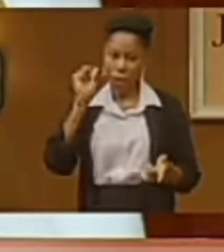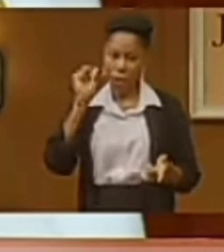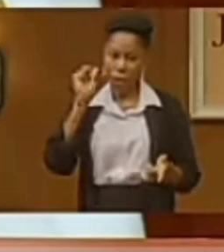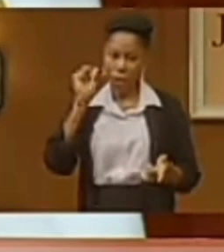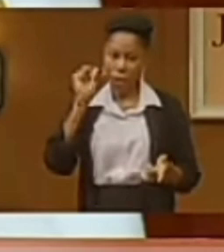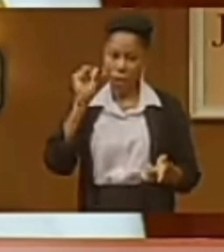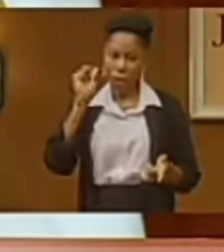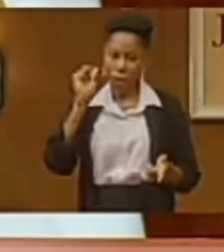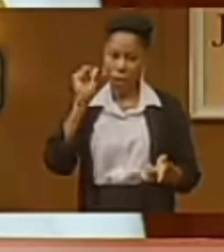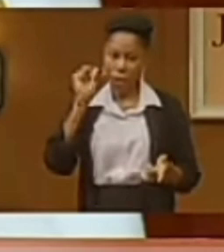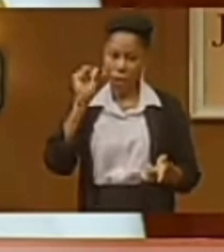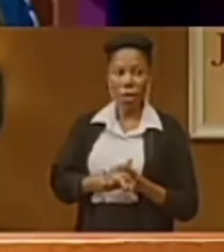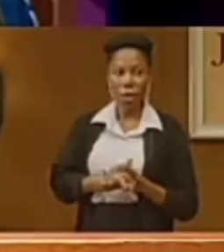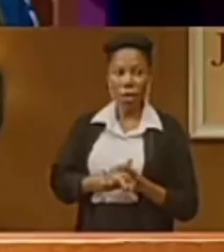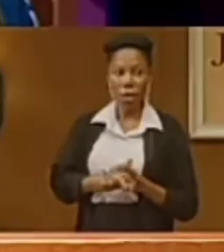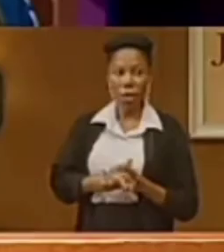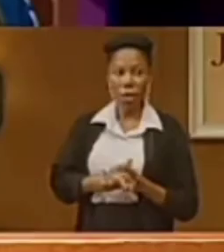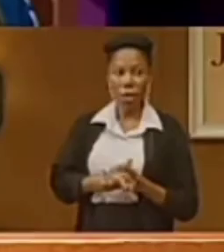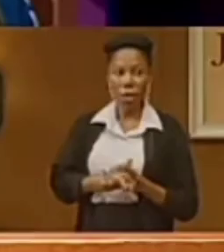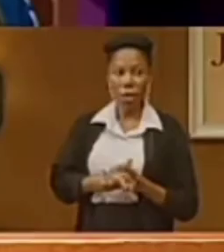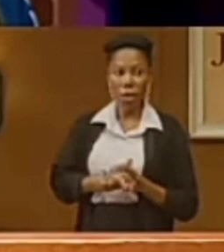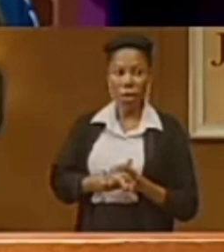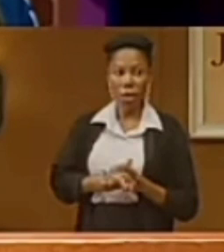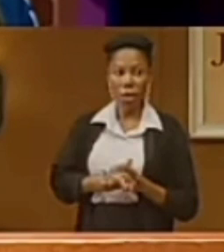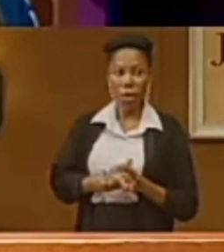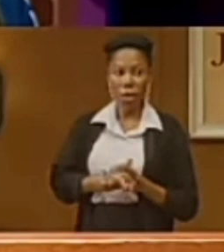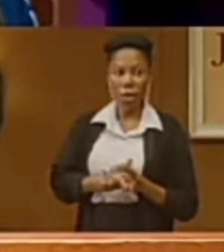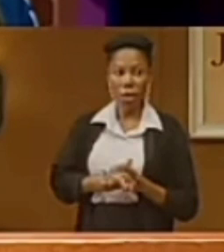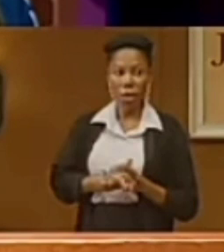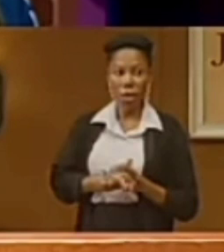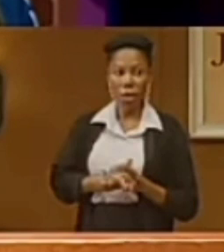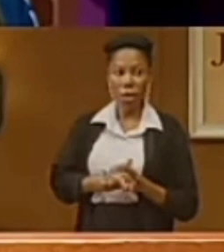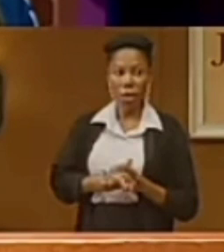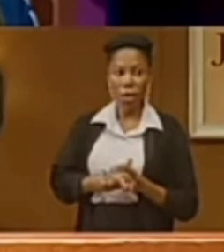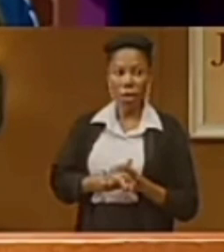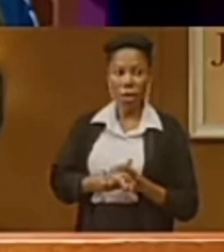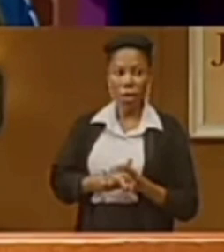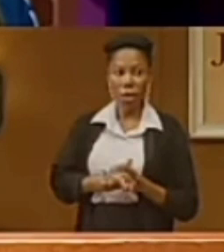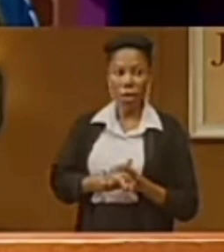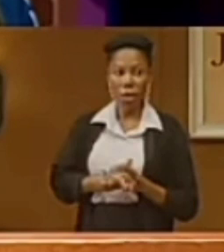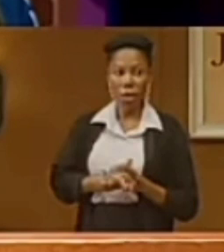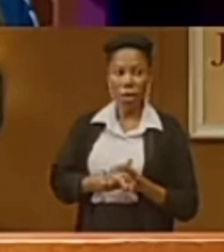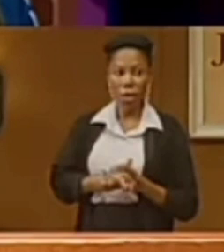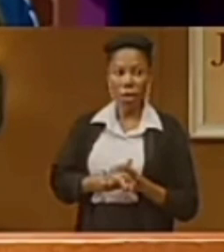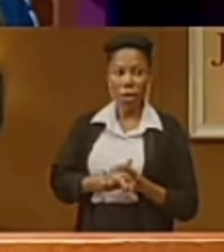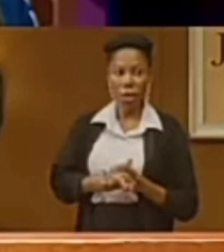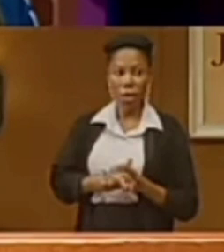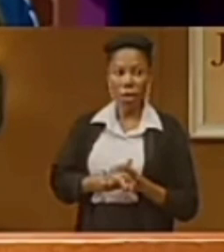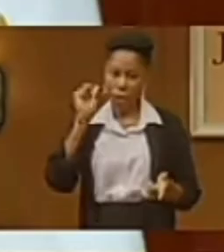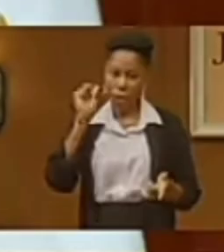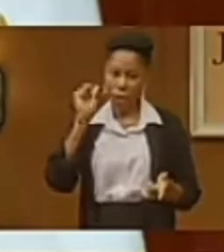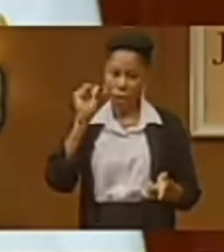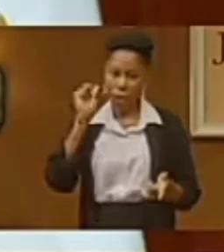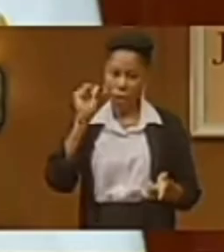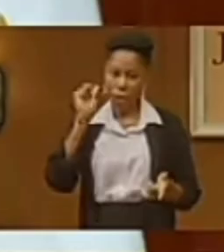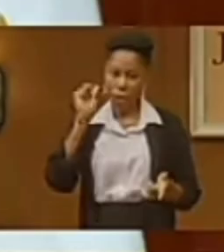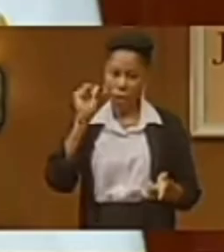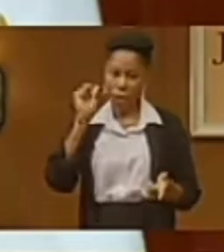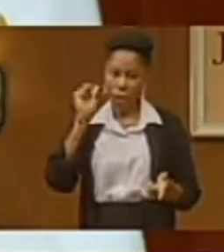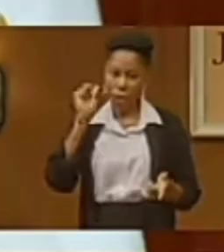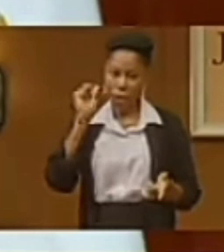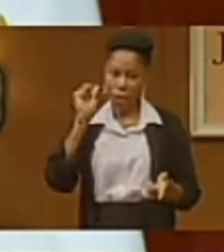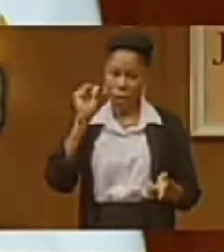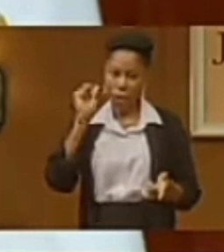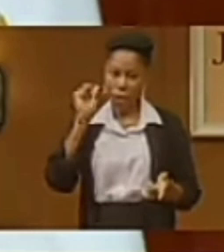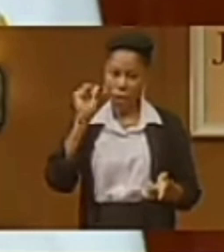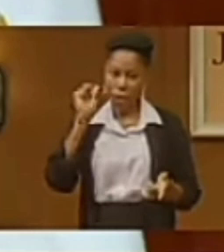is that, is, you understand? But she's not. She's just complaining about the money, financially. So that's it, guys.